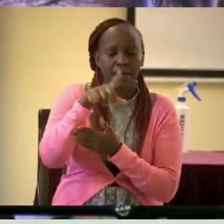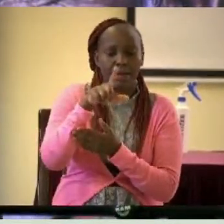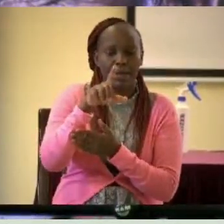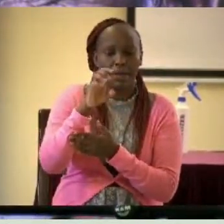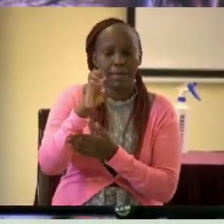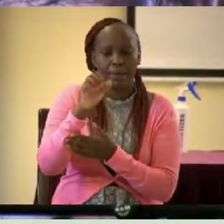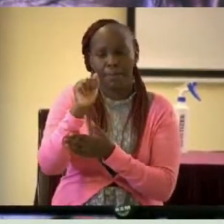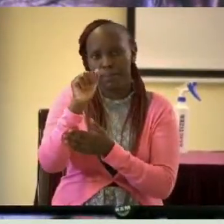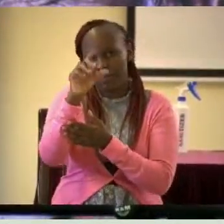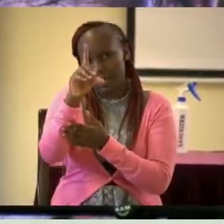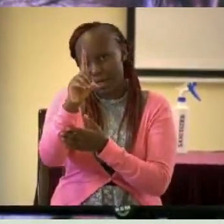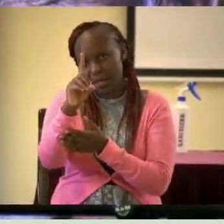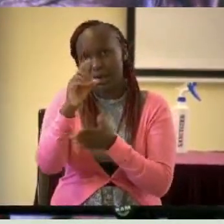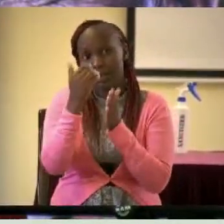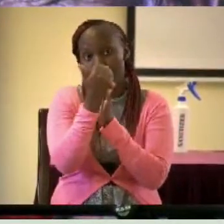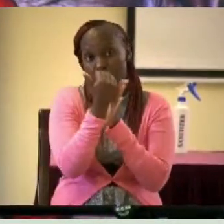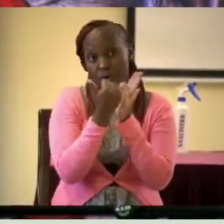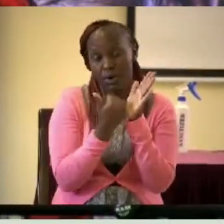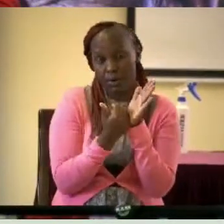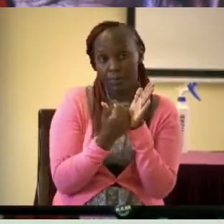PLEAD was eventually signed in